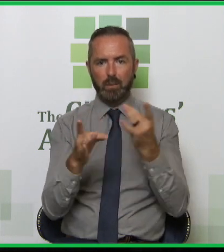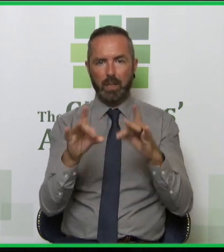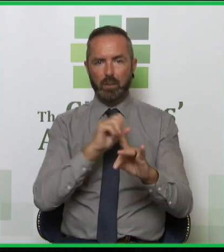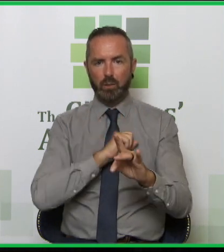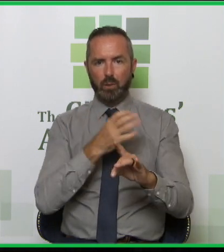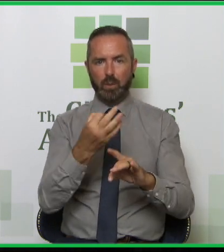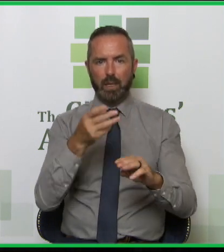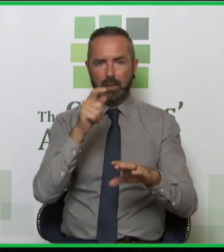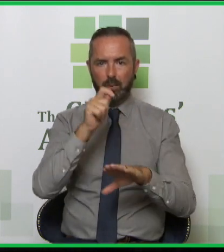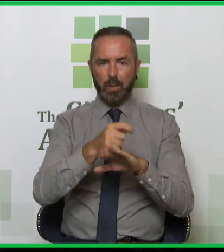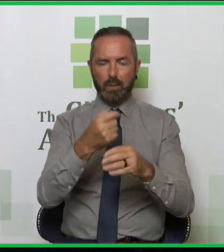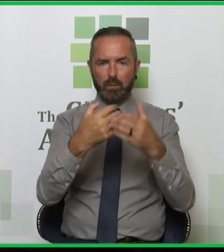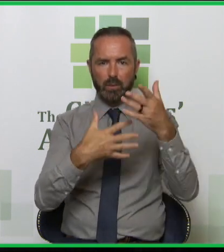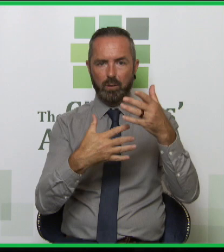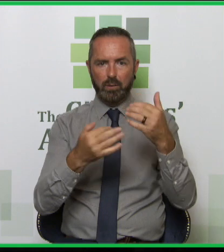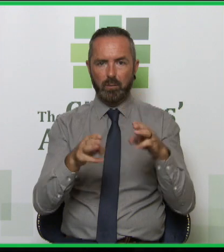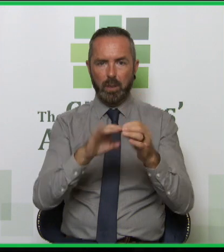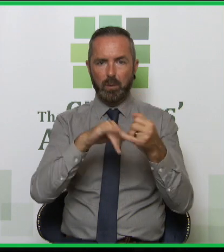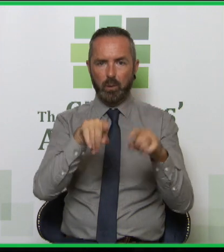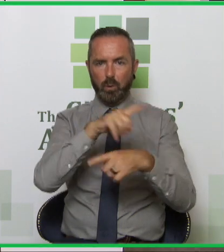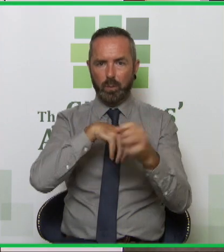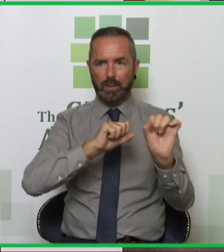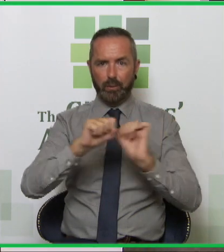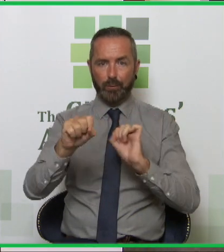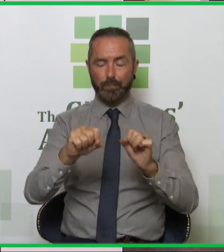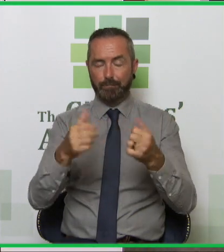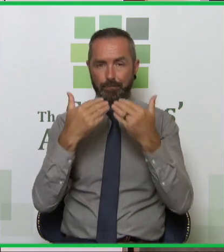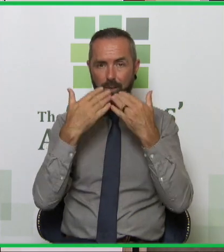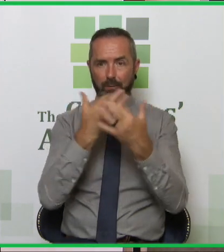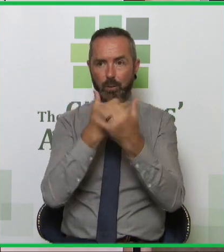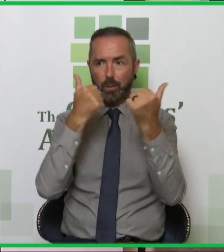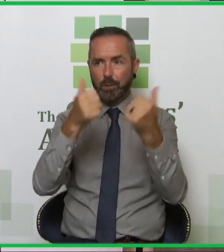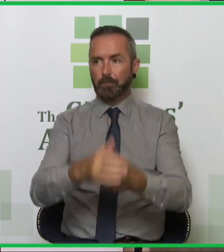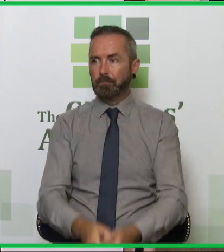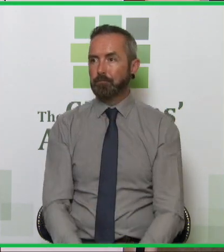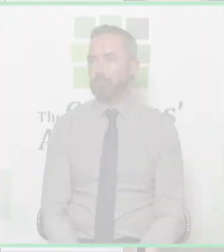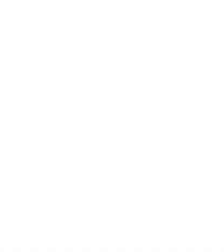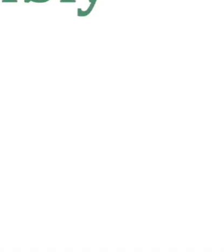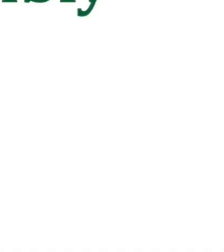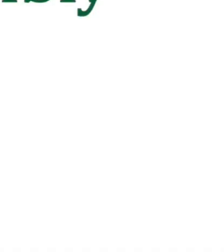best outcomes for the people that we serve. Thank you very much. Thank you, Fiona.